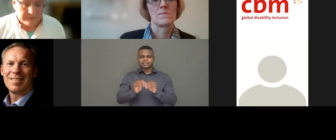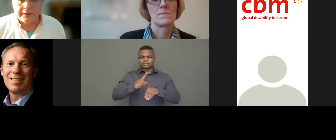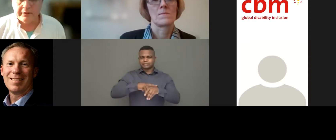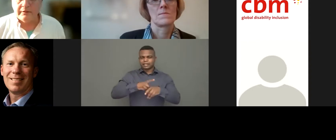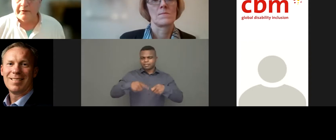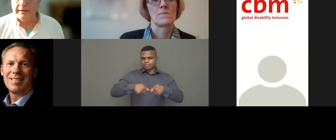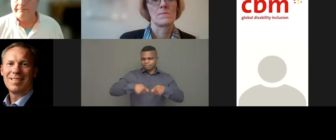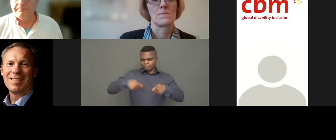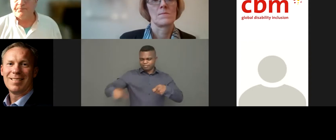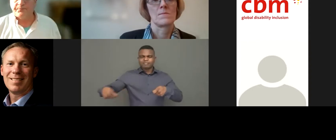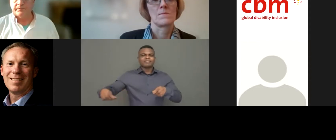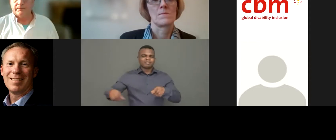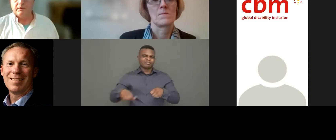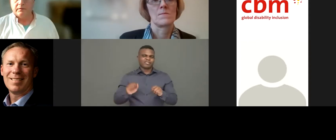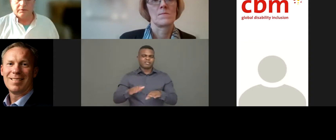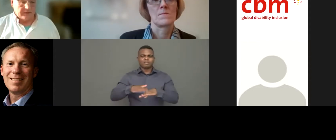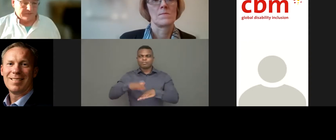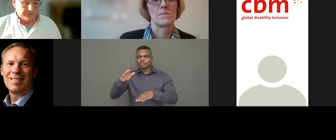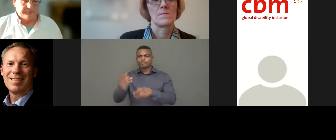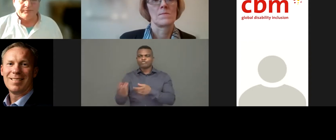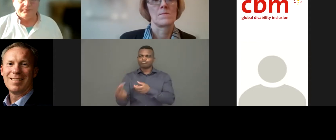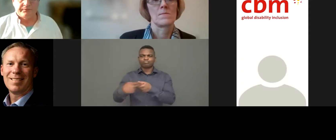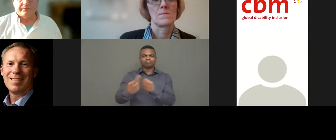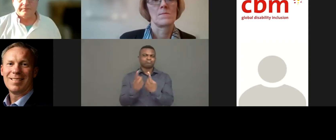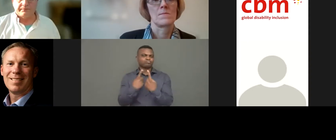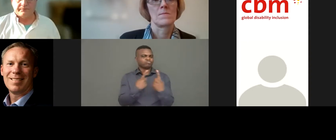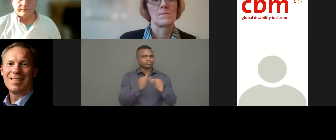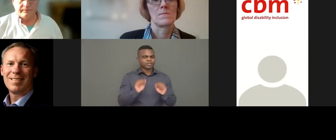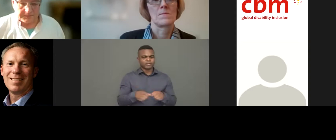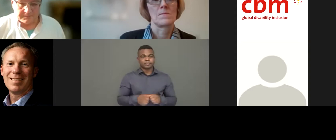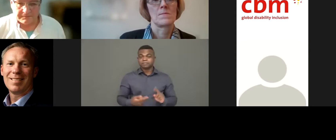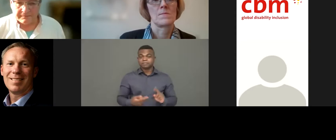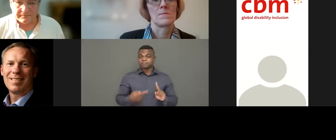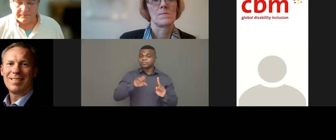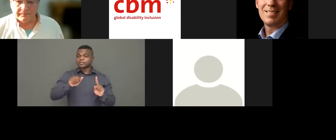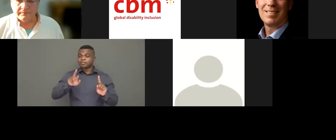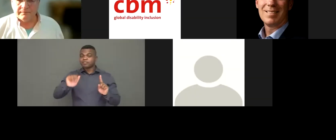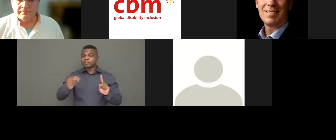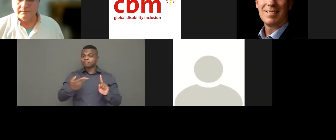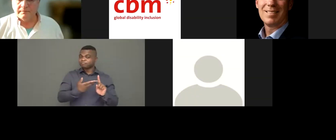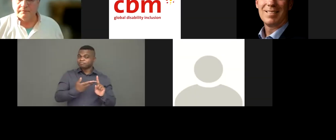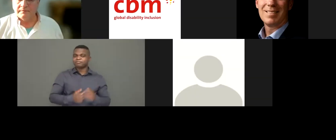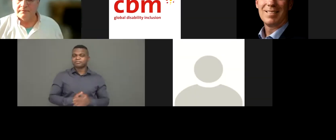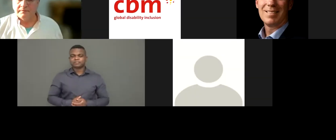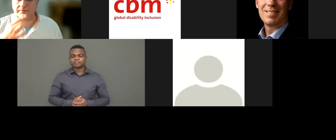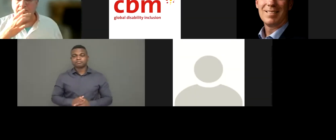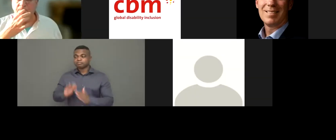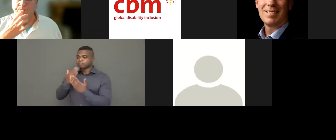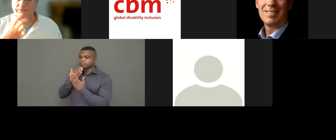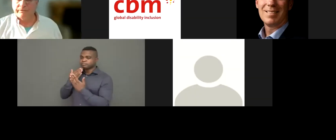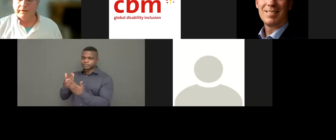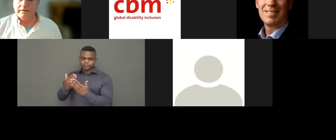pass it over to you if you're there? Yes, thanks, Shane. And just first of all to say thanks to VC